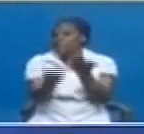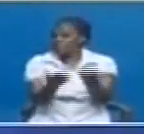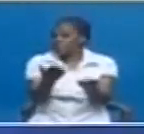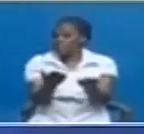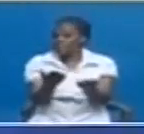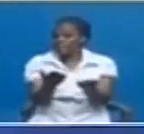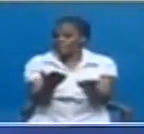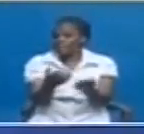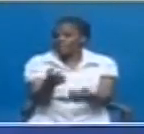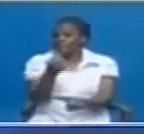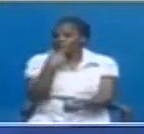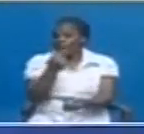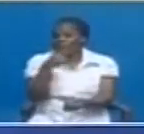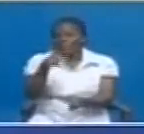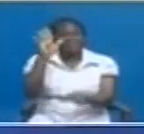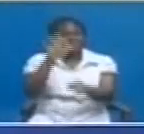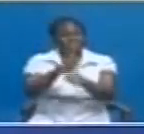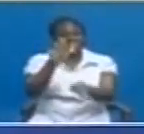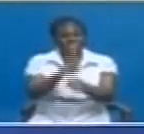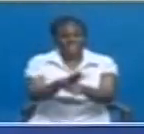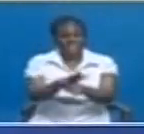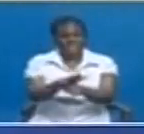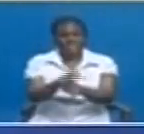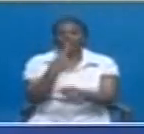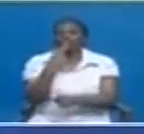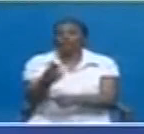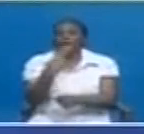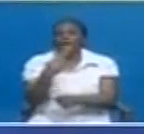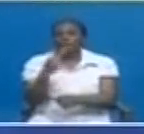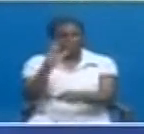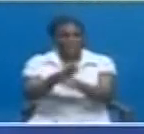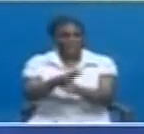sasa dawa imekuwa mingi lakini sukari iko chini.